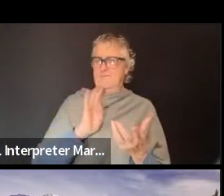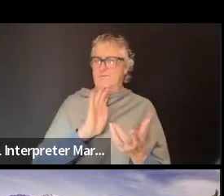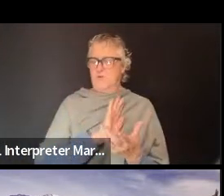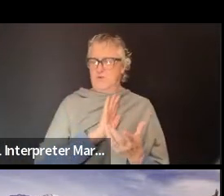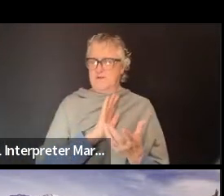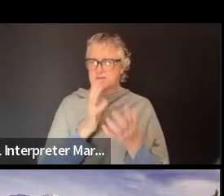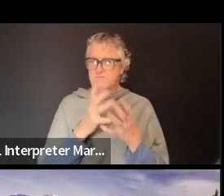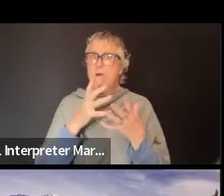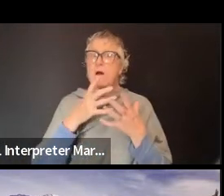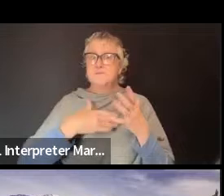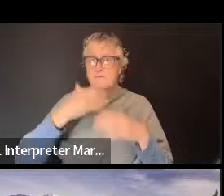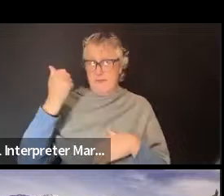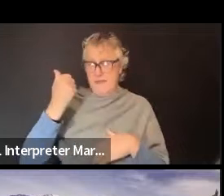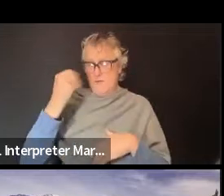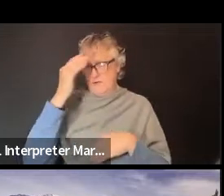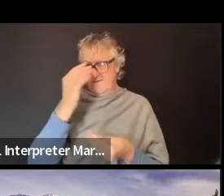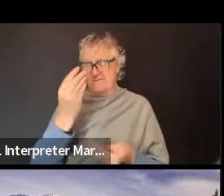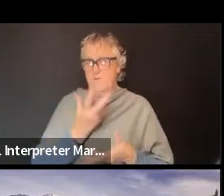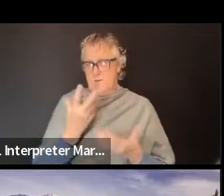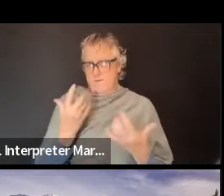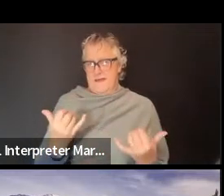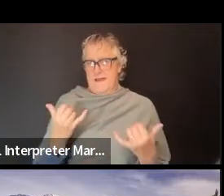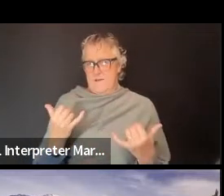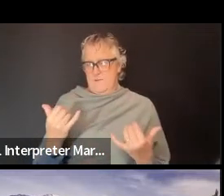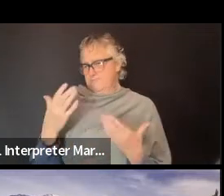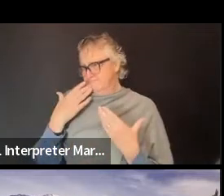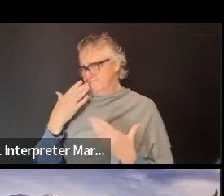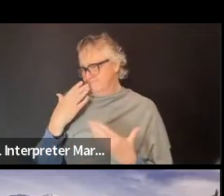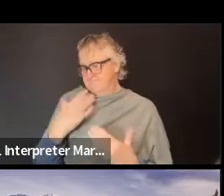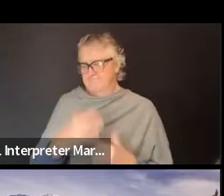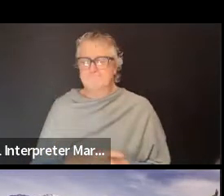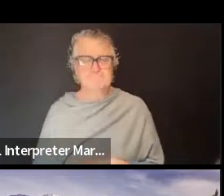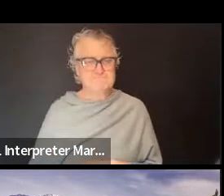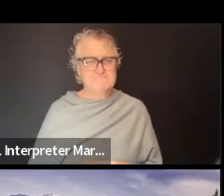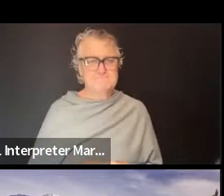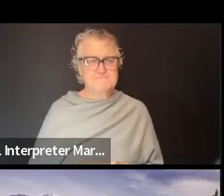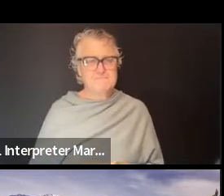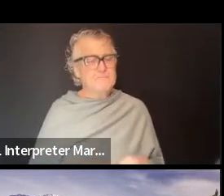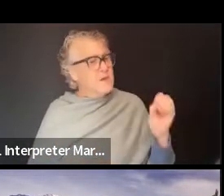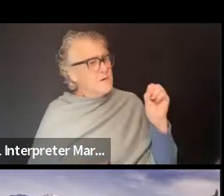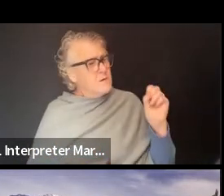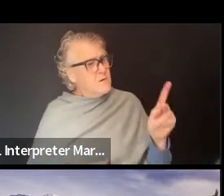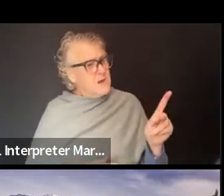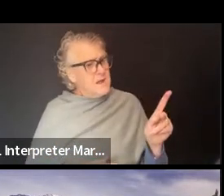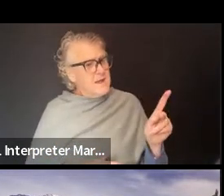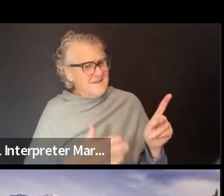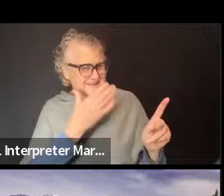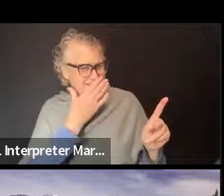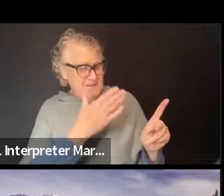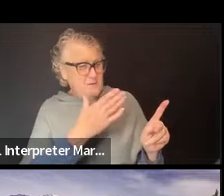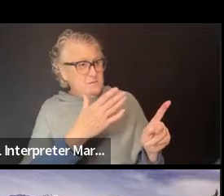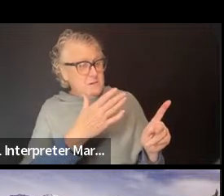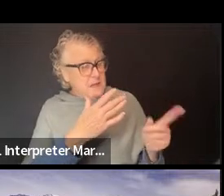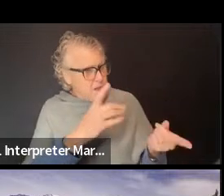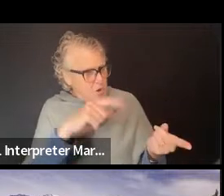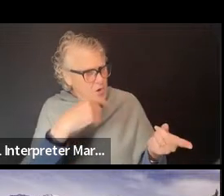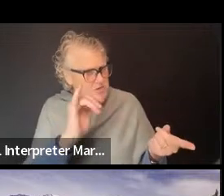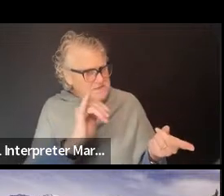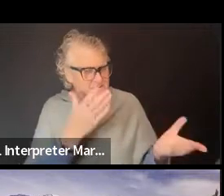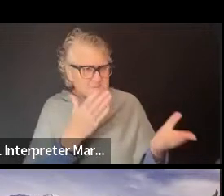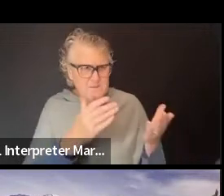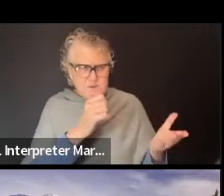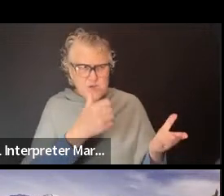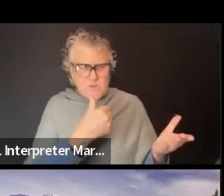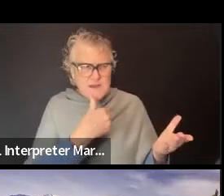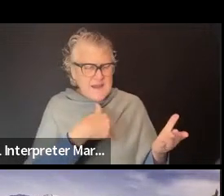you. Thanks, Jack. Let's see. It doesn't look like we may have representation from the Community